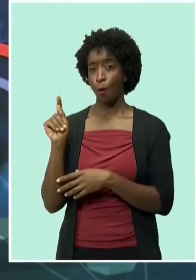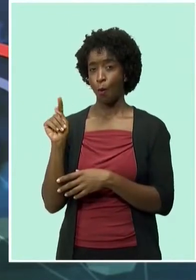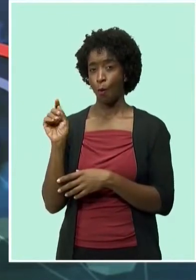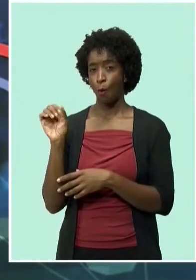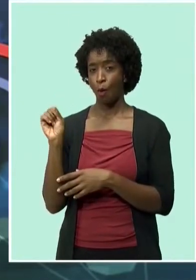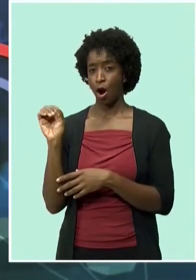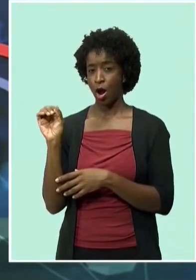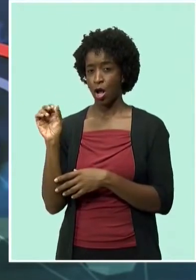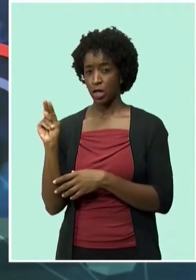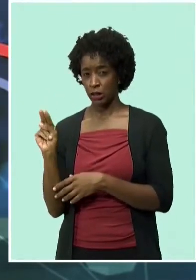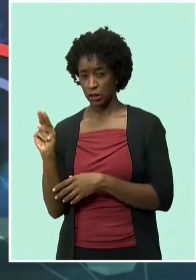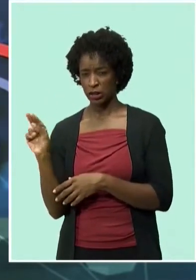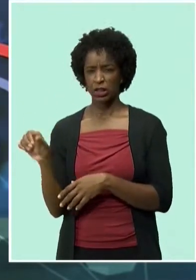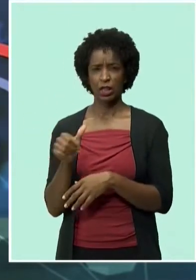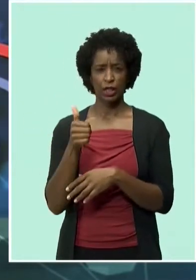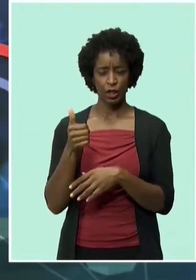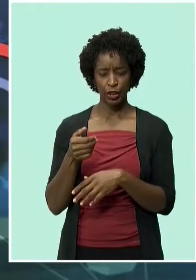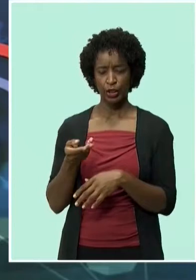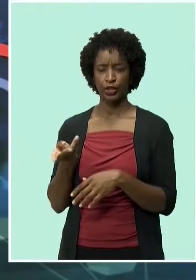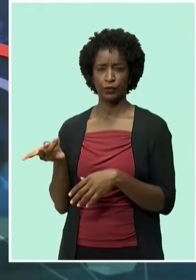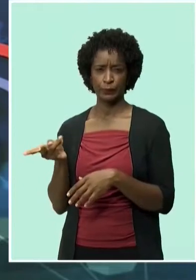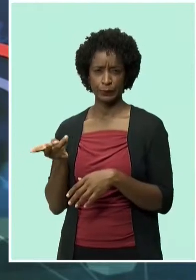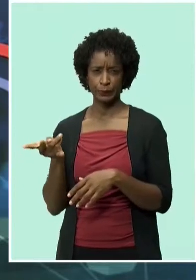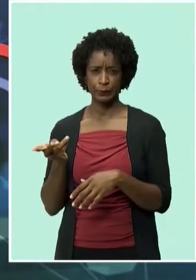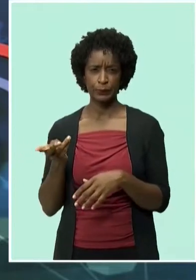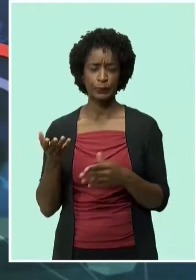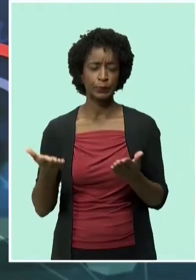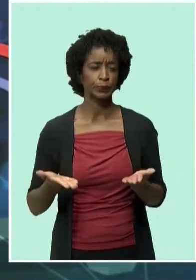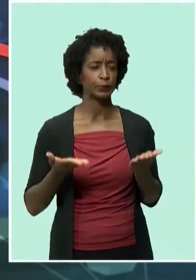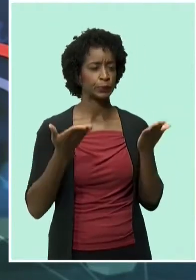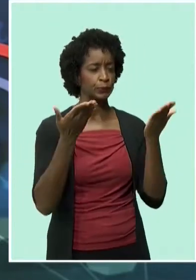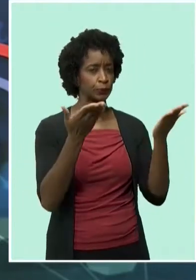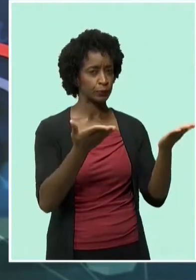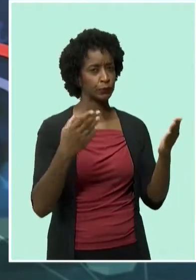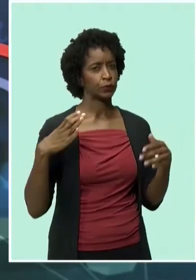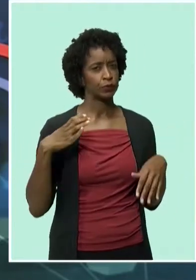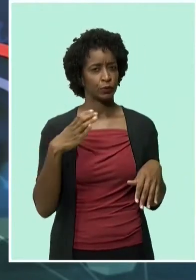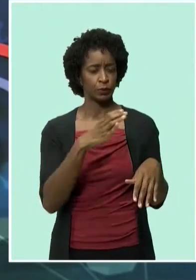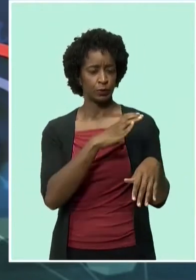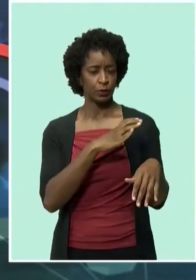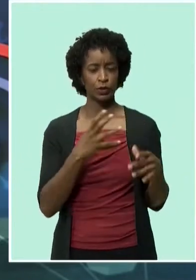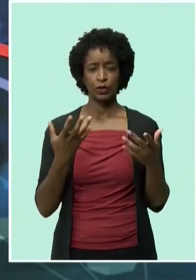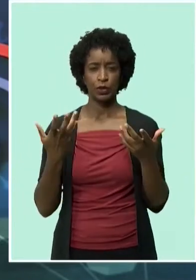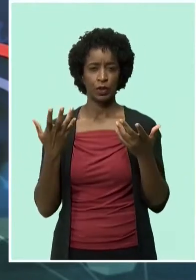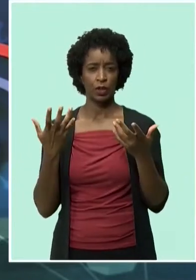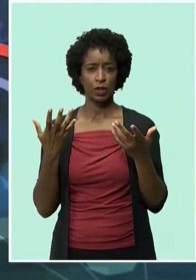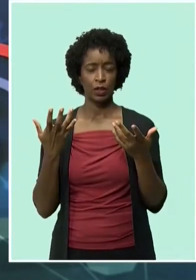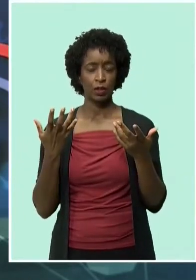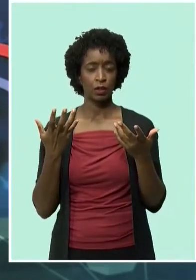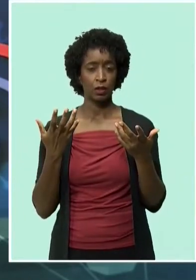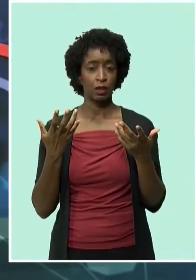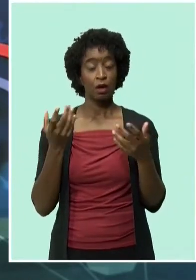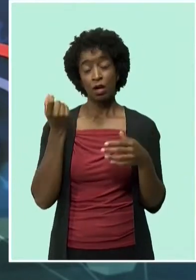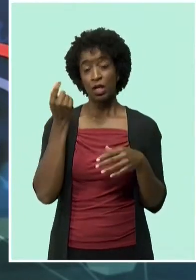the Barbados Light and Power Company's witnesses on depreciation on the basis they were not served with a copy of the